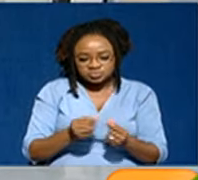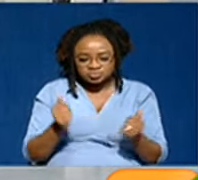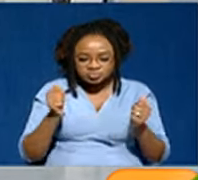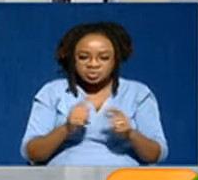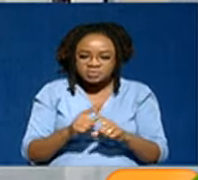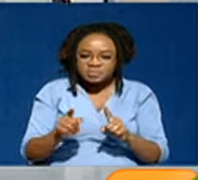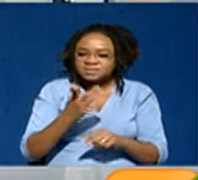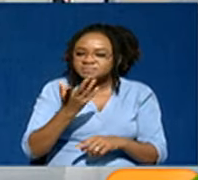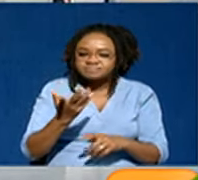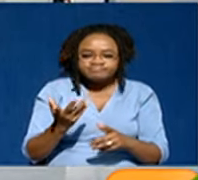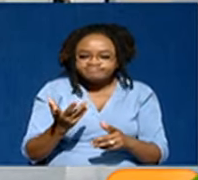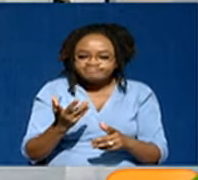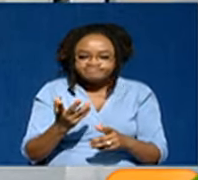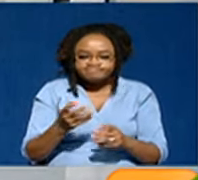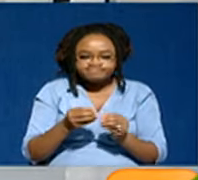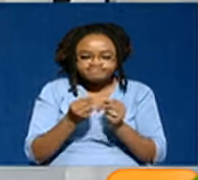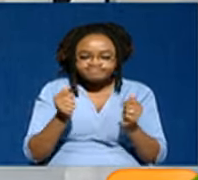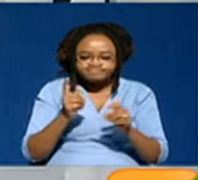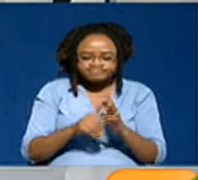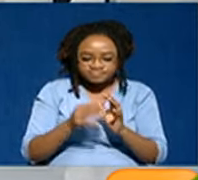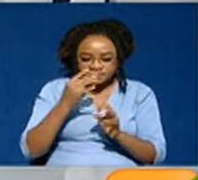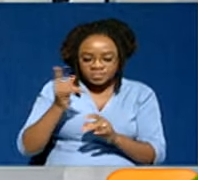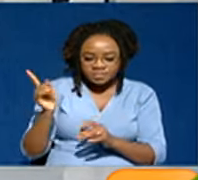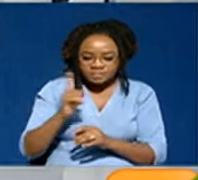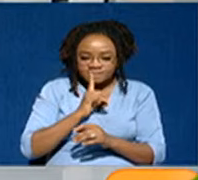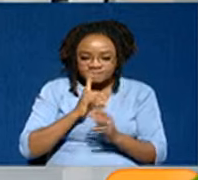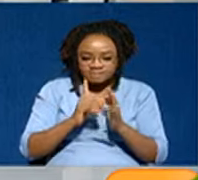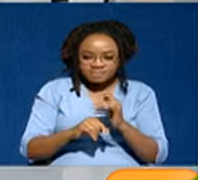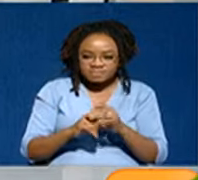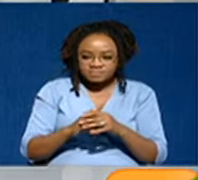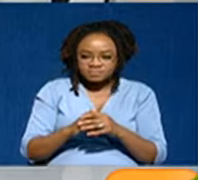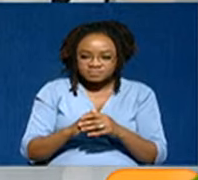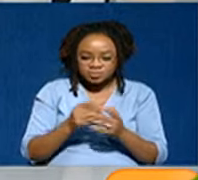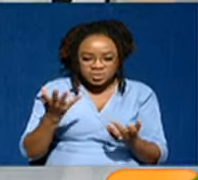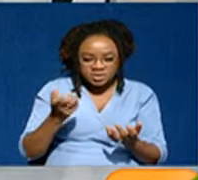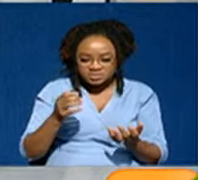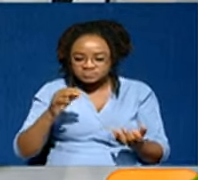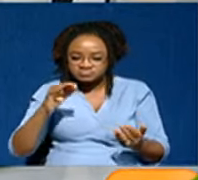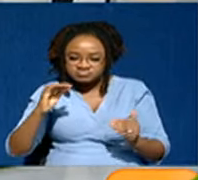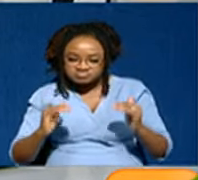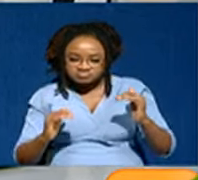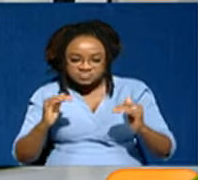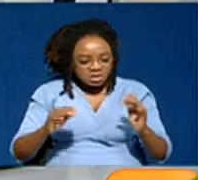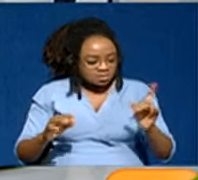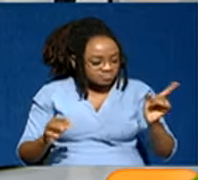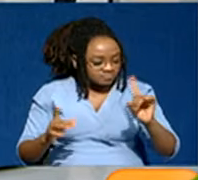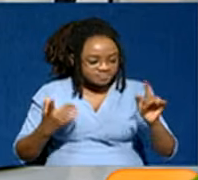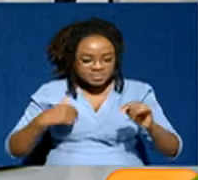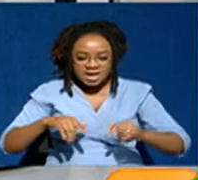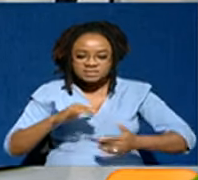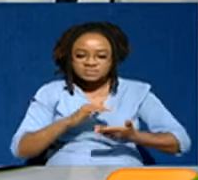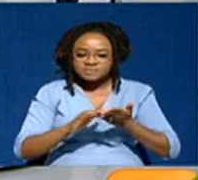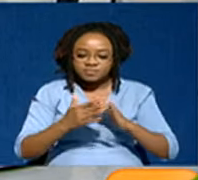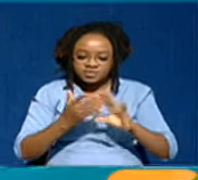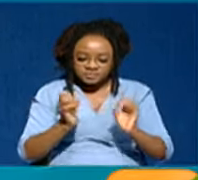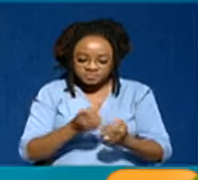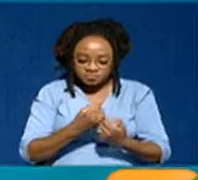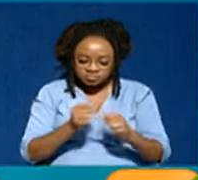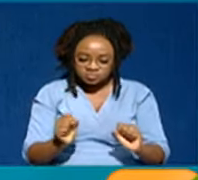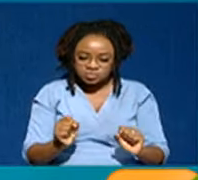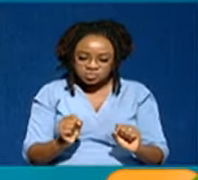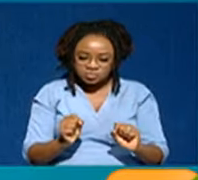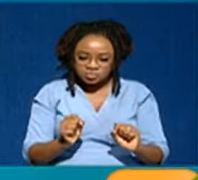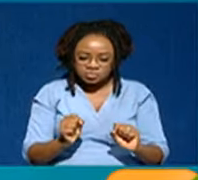is the compromise? Because Matende Chero is saying that what they're looking for is some kind of compromise. We cannot talk about a compromise when I'm telling you that in